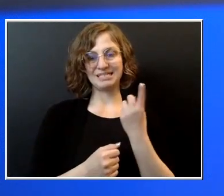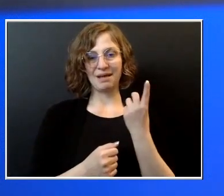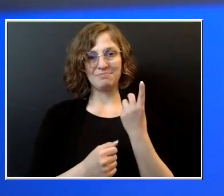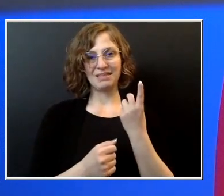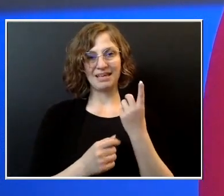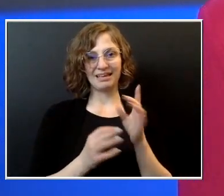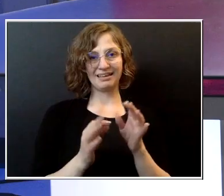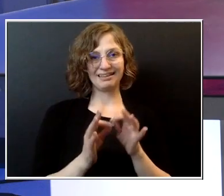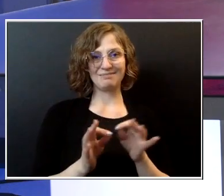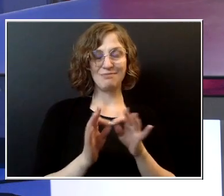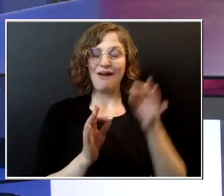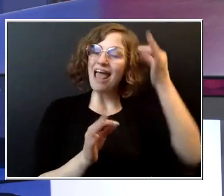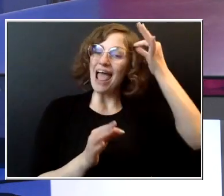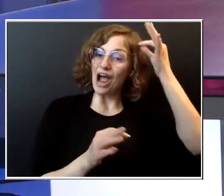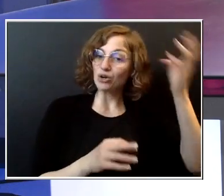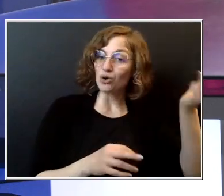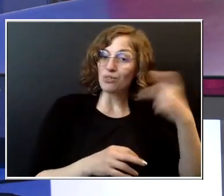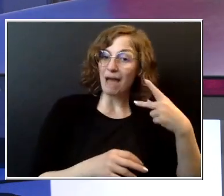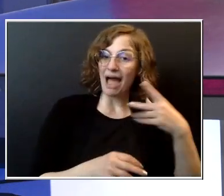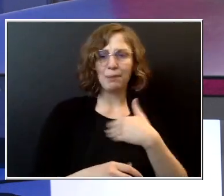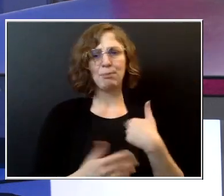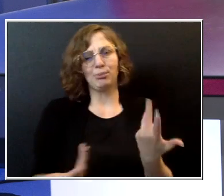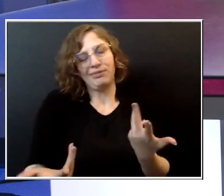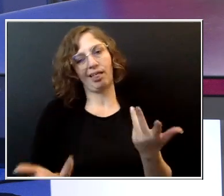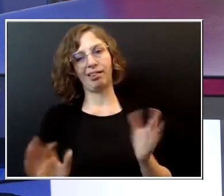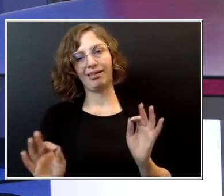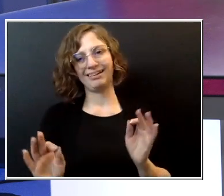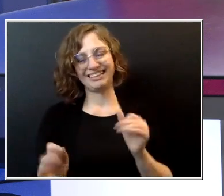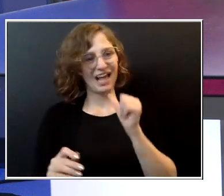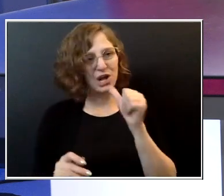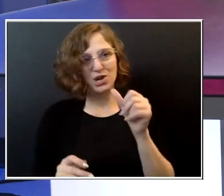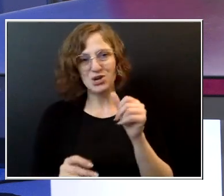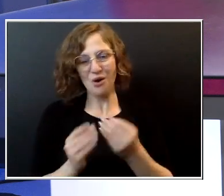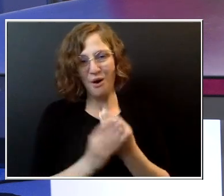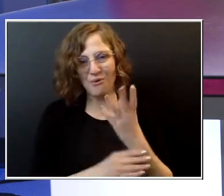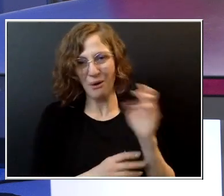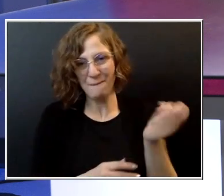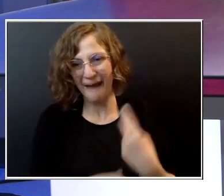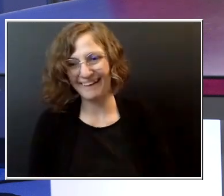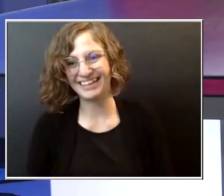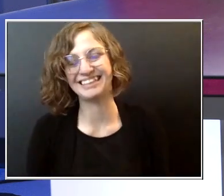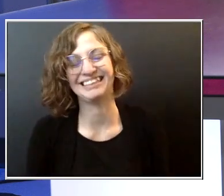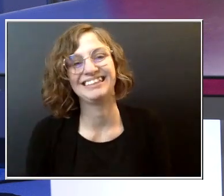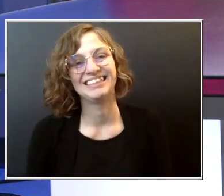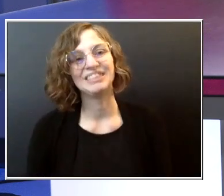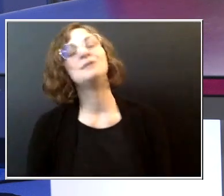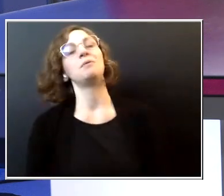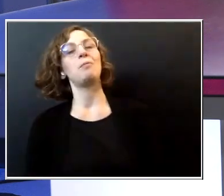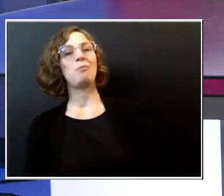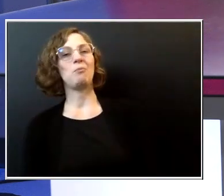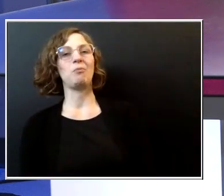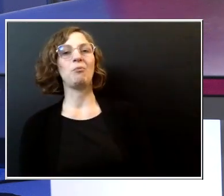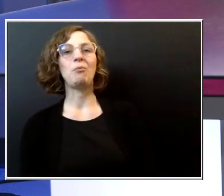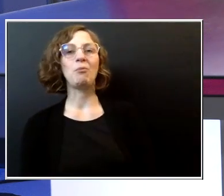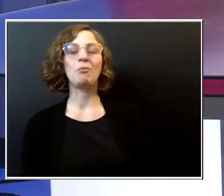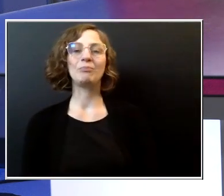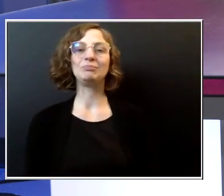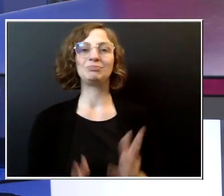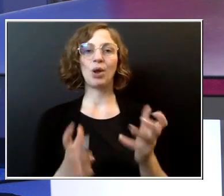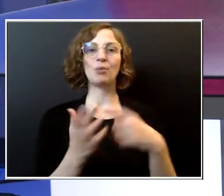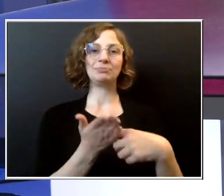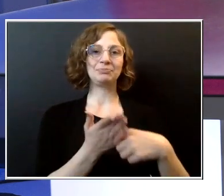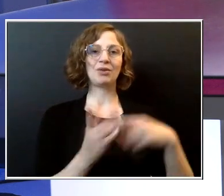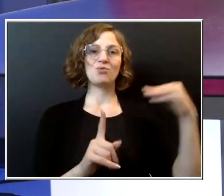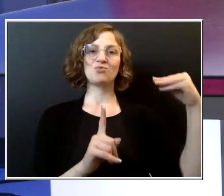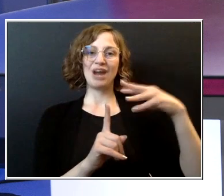Not so much. They don't grow back, yeah. They grow in other places. That's right. So I want to talk about your radiation sessions